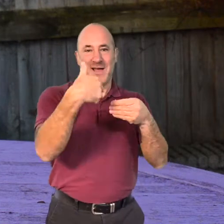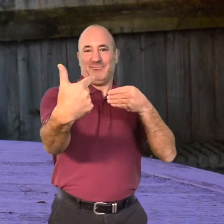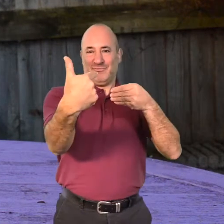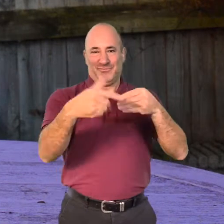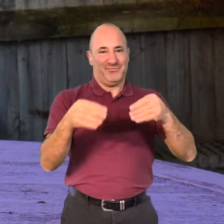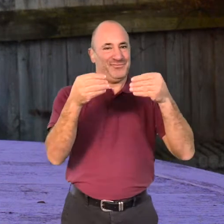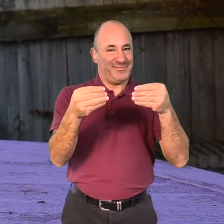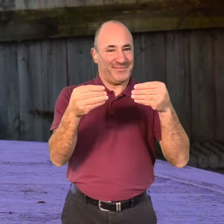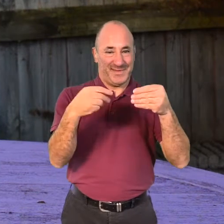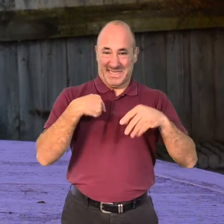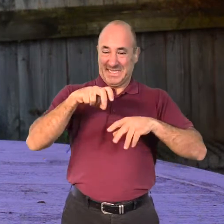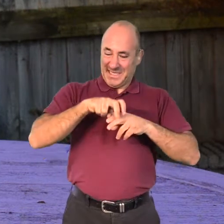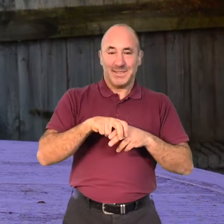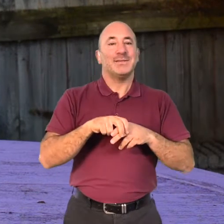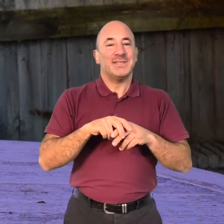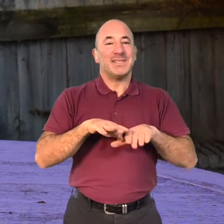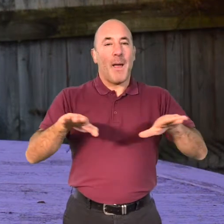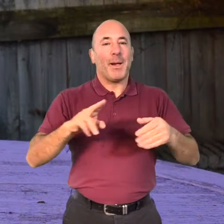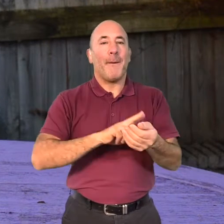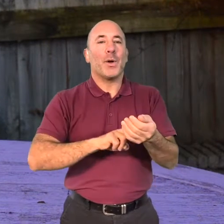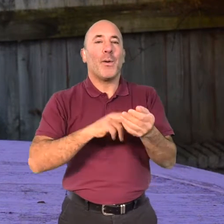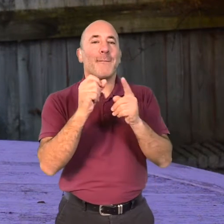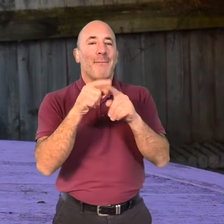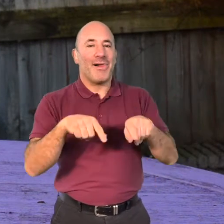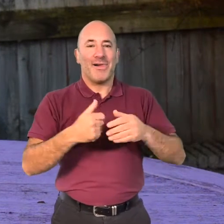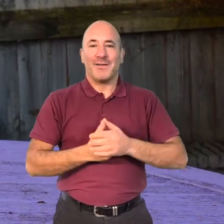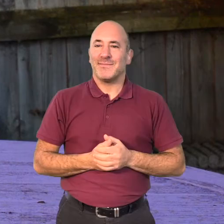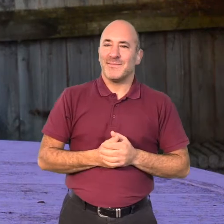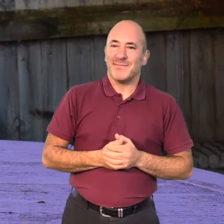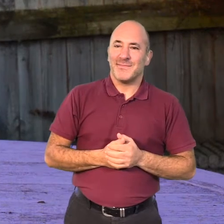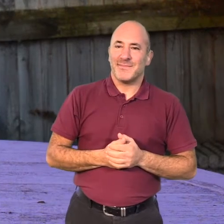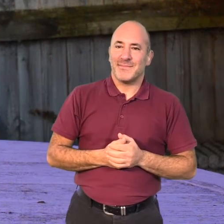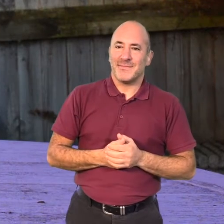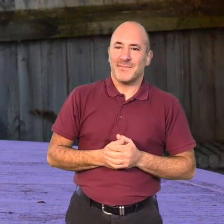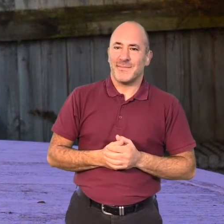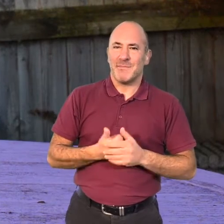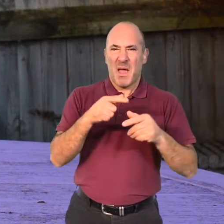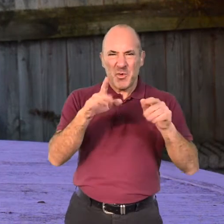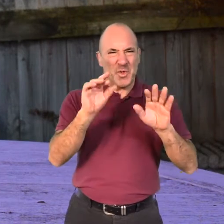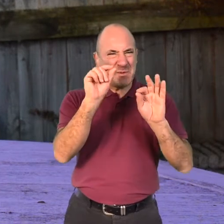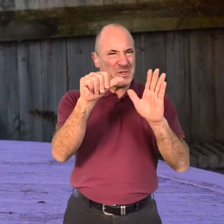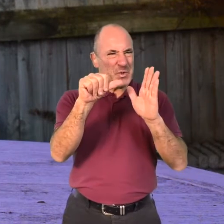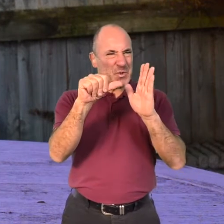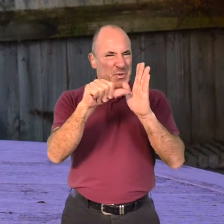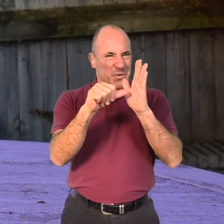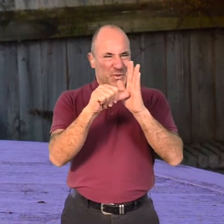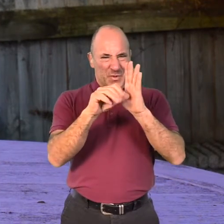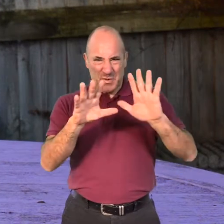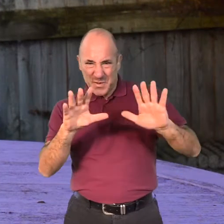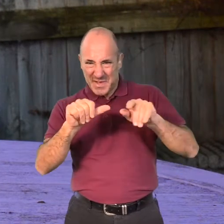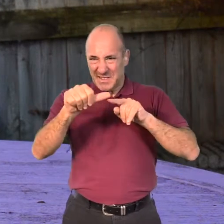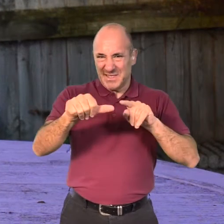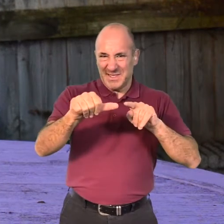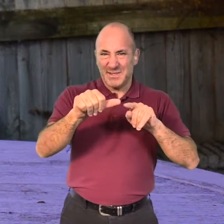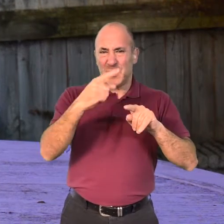can see all of me sat at my blue and purple table. Okay, if this has already been a little bit tricky for